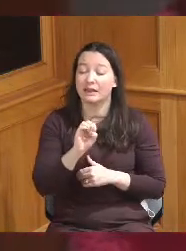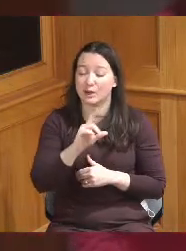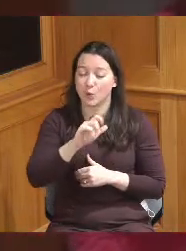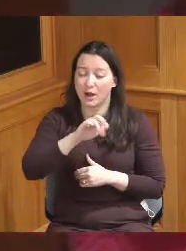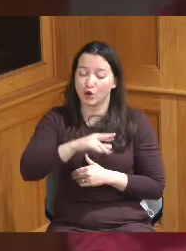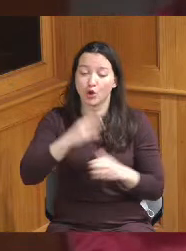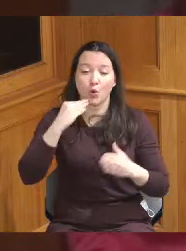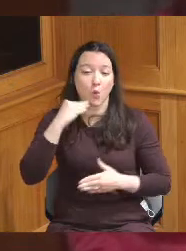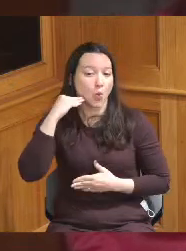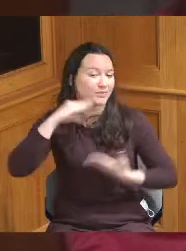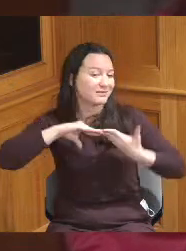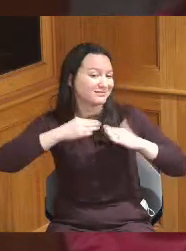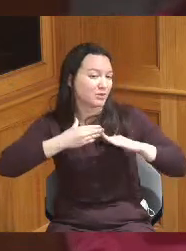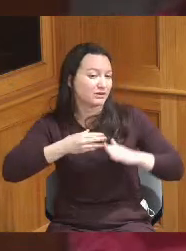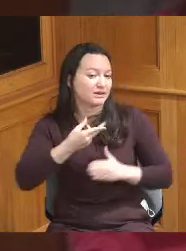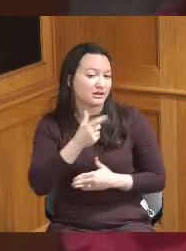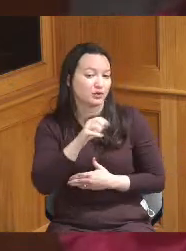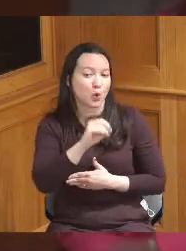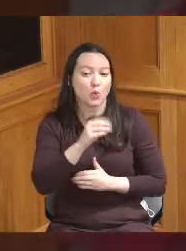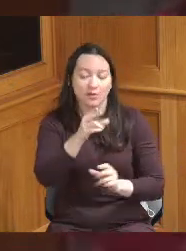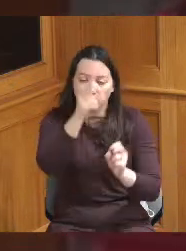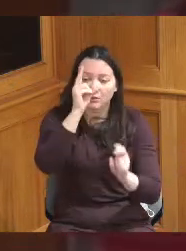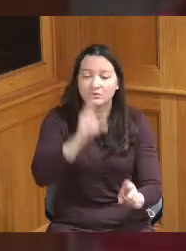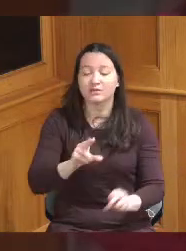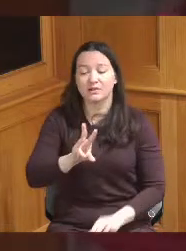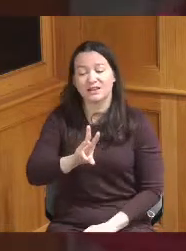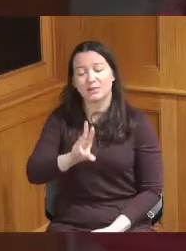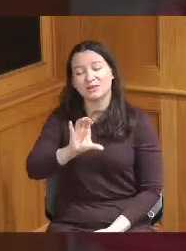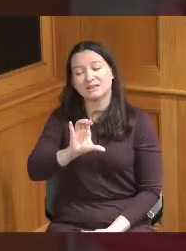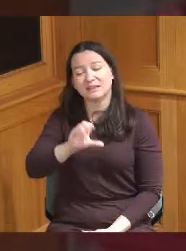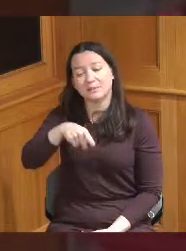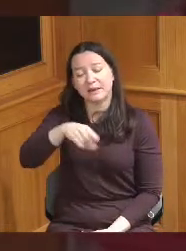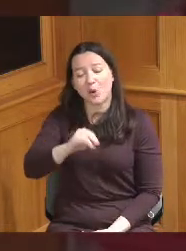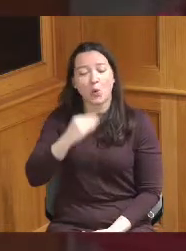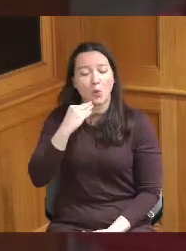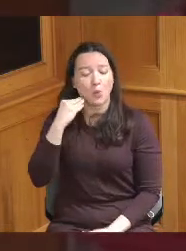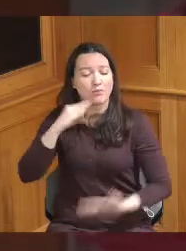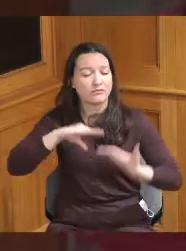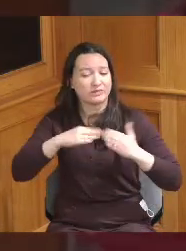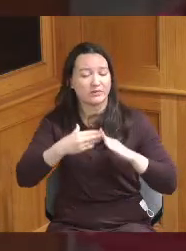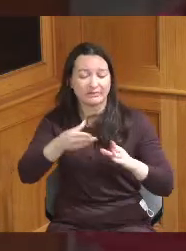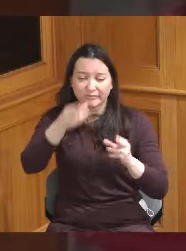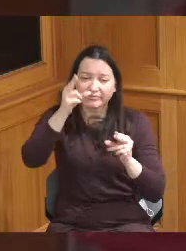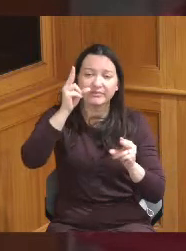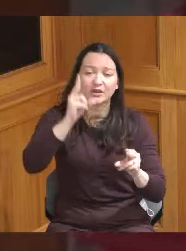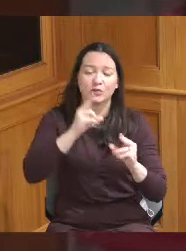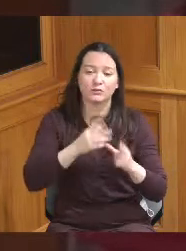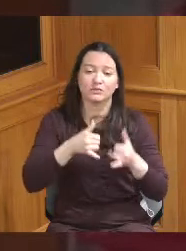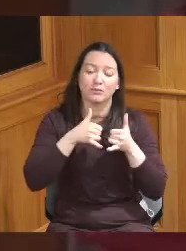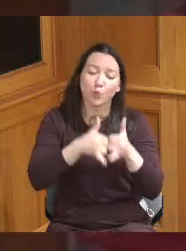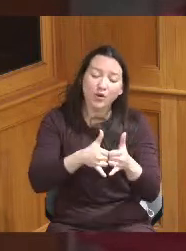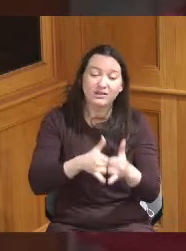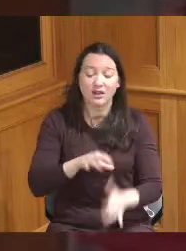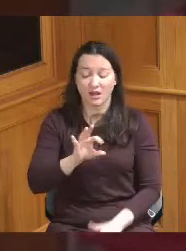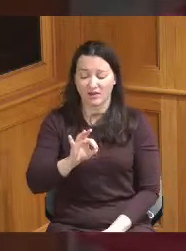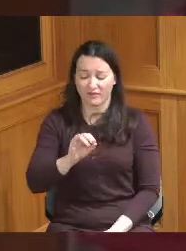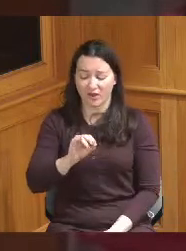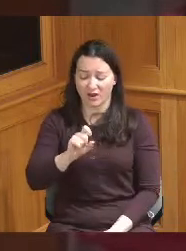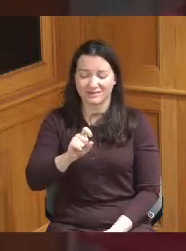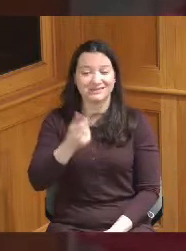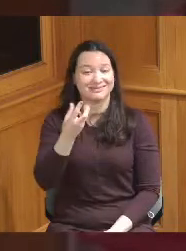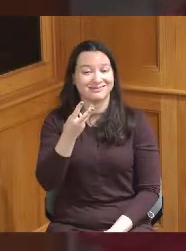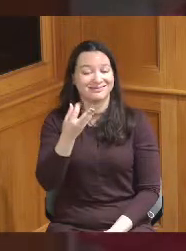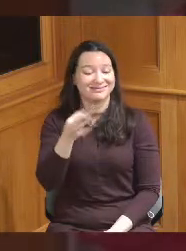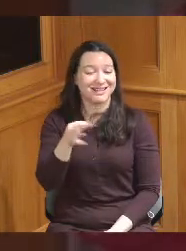Hero honoree, a WCPO Hometown Hero Award honoree, and a Fox 19 Success